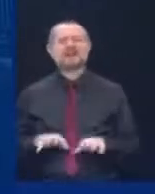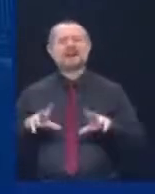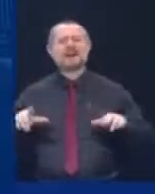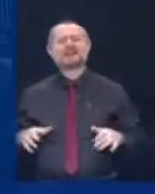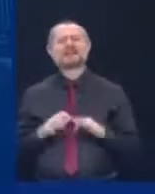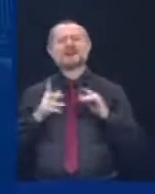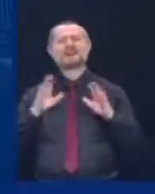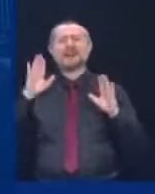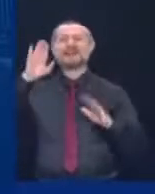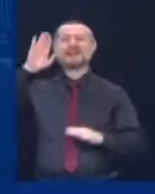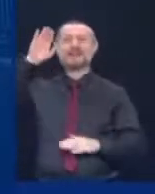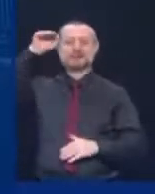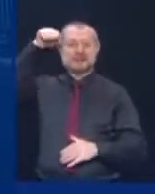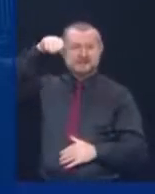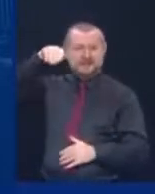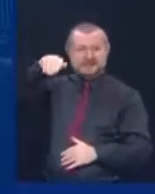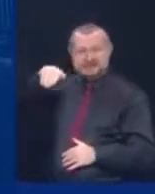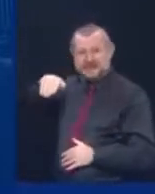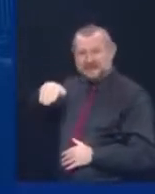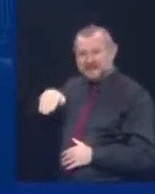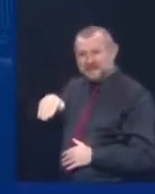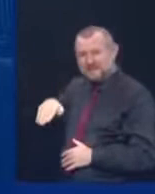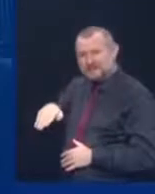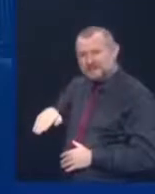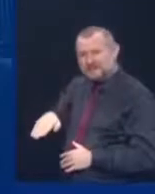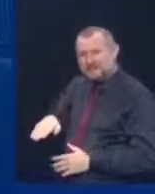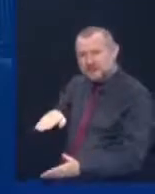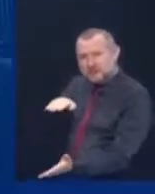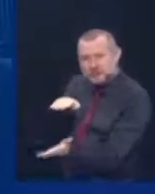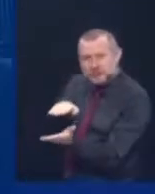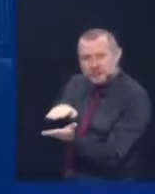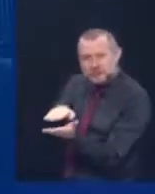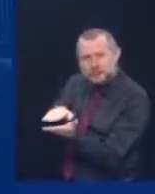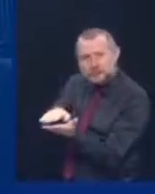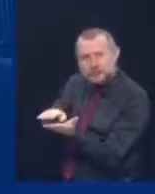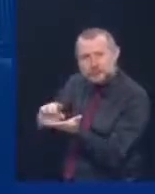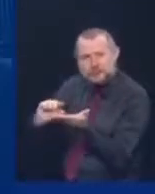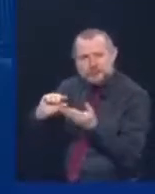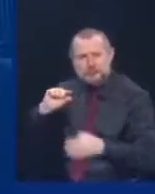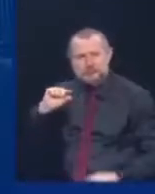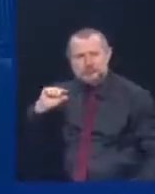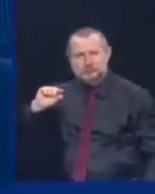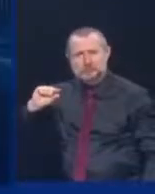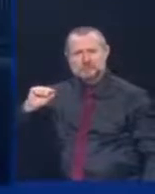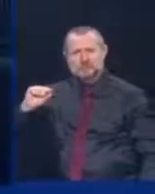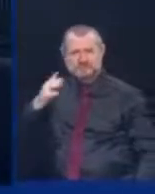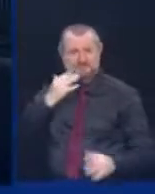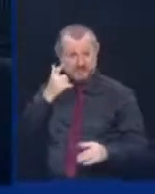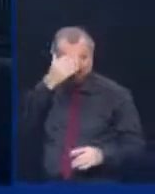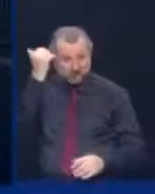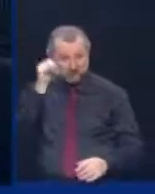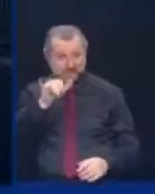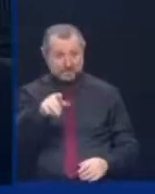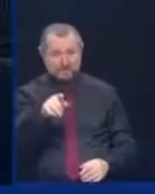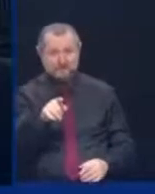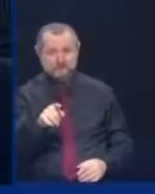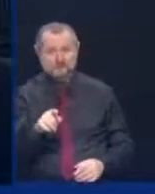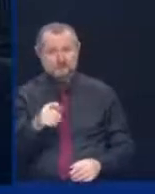point. How quickly can we forget what we just went through several months